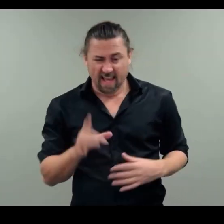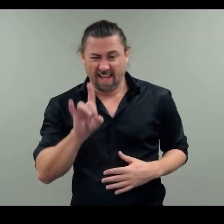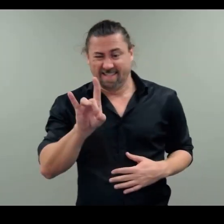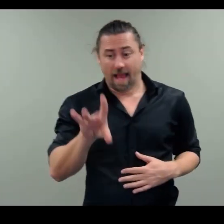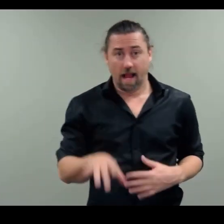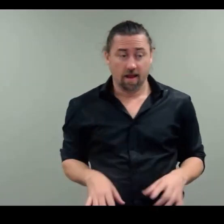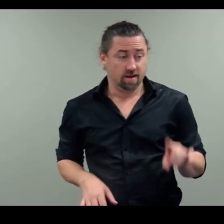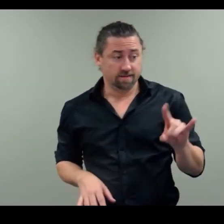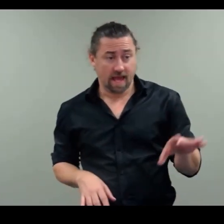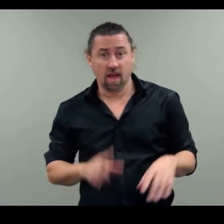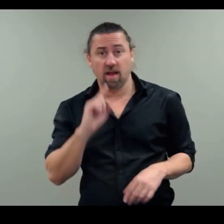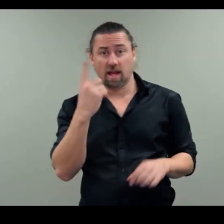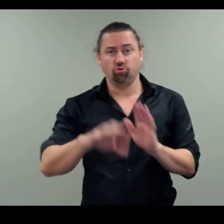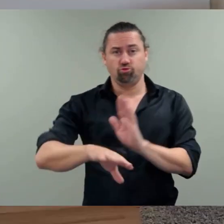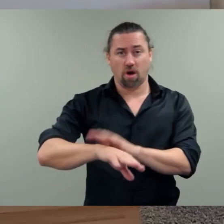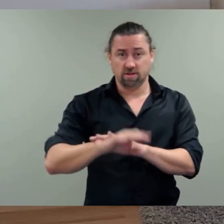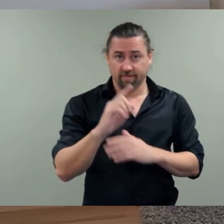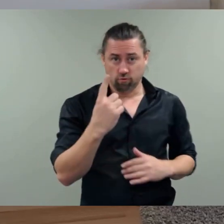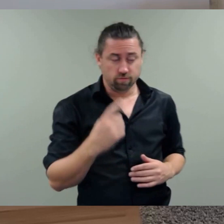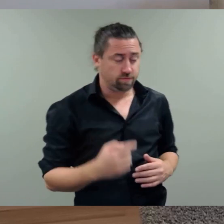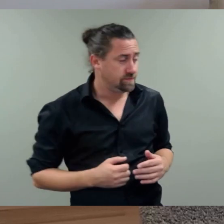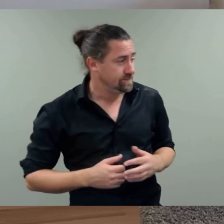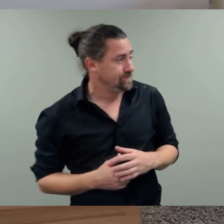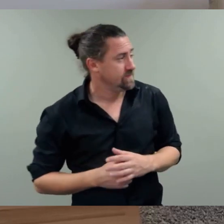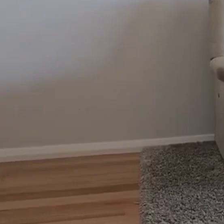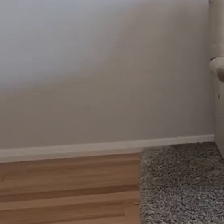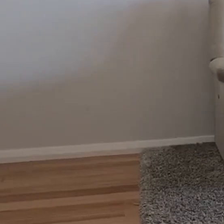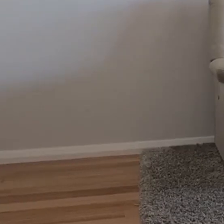Let's go, 10 times on our right side.